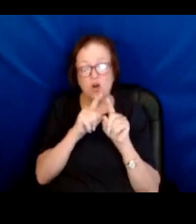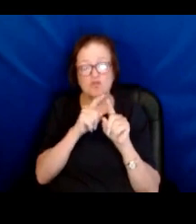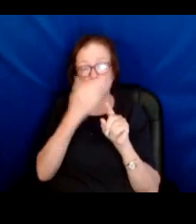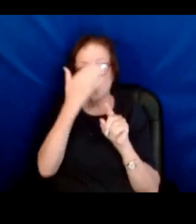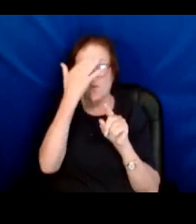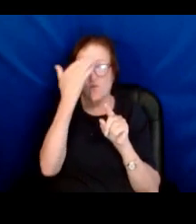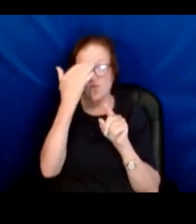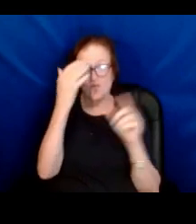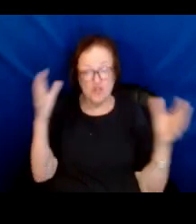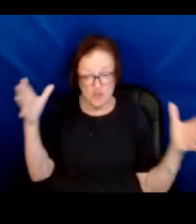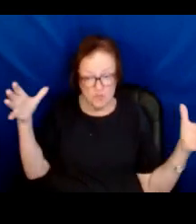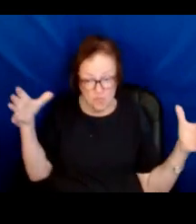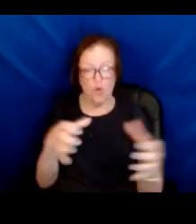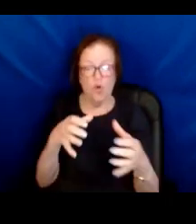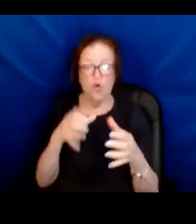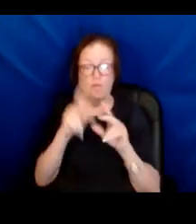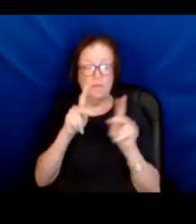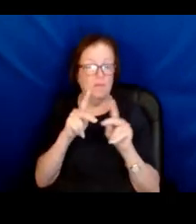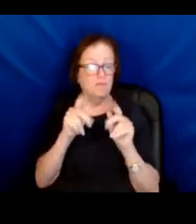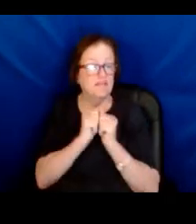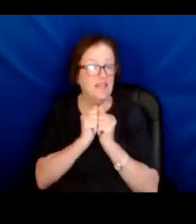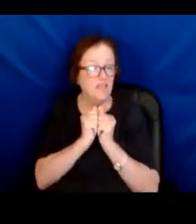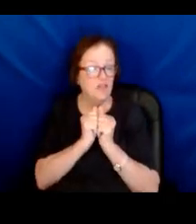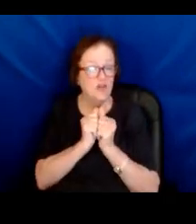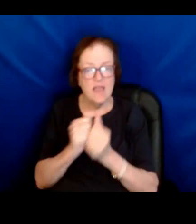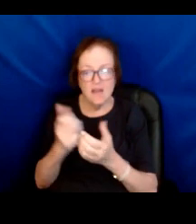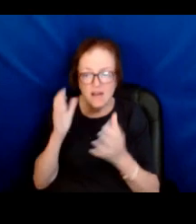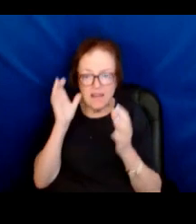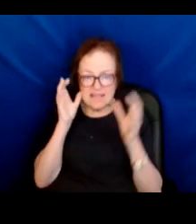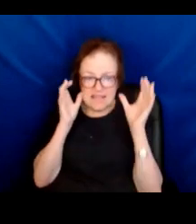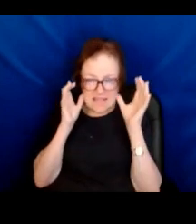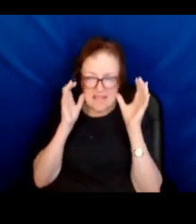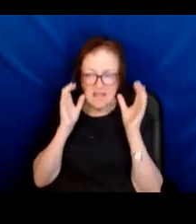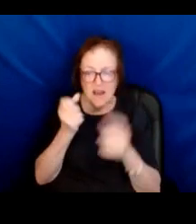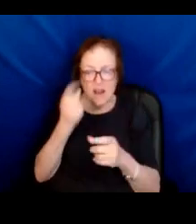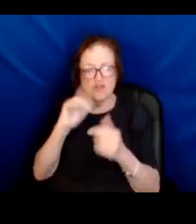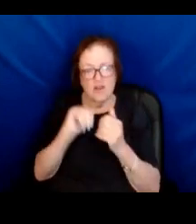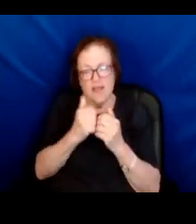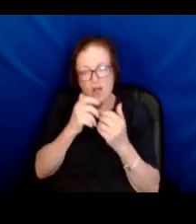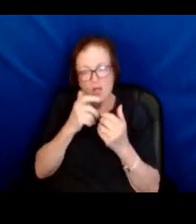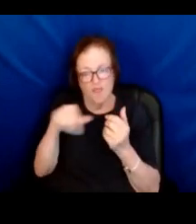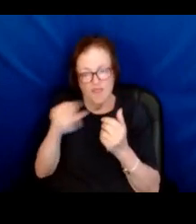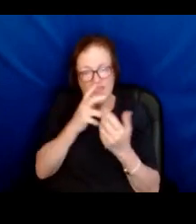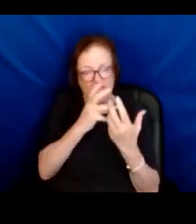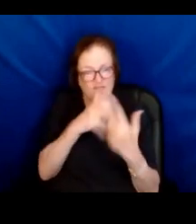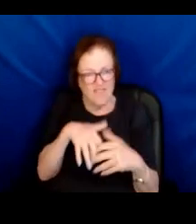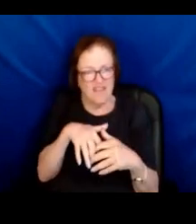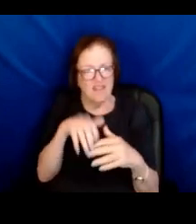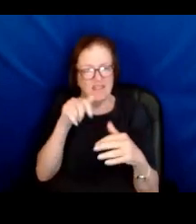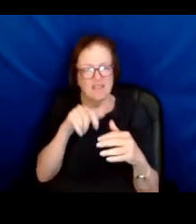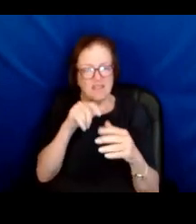stakeholders together, talking and appreciating how they fit into this broader context, this broader system, and how